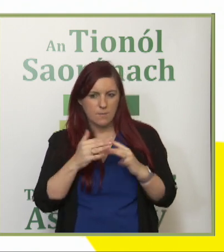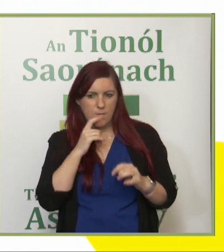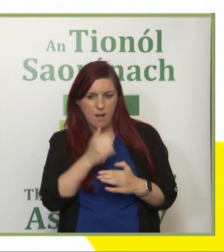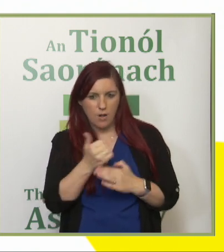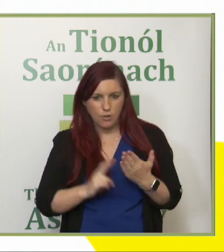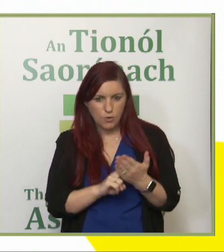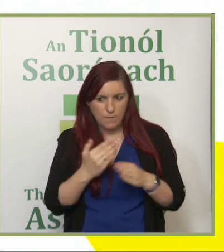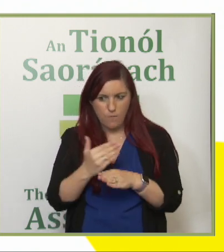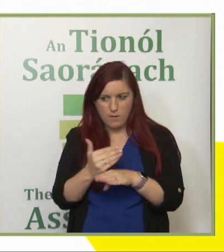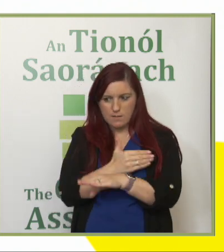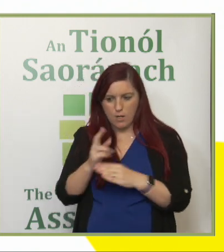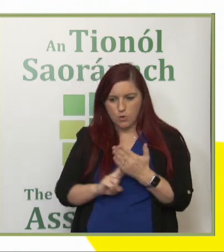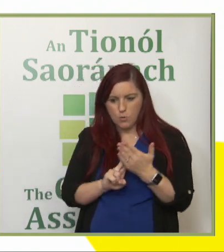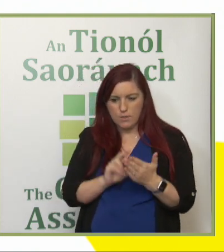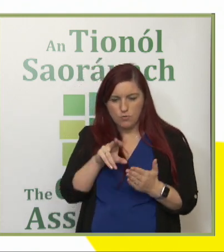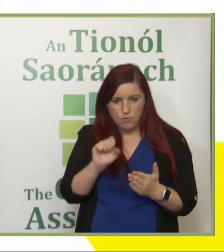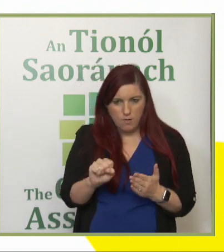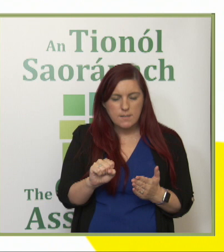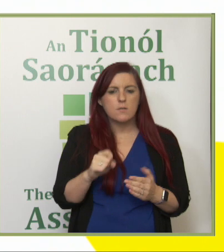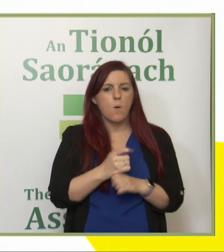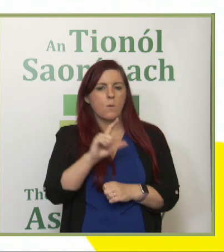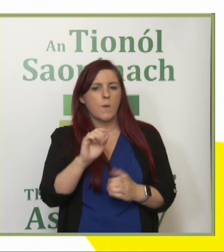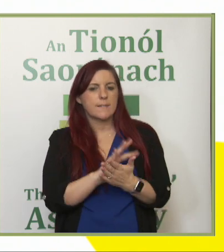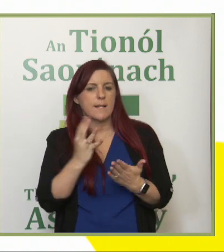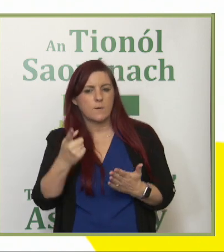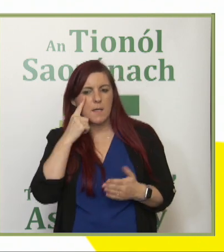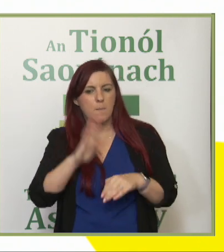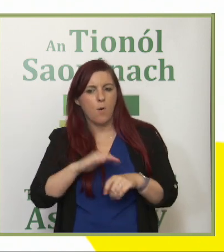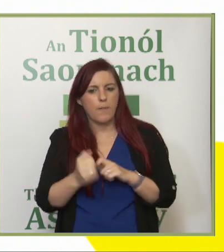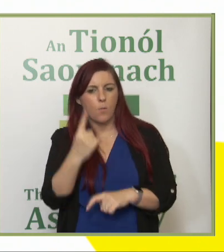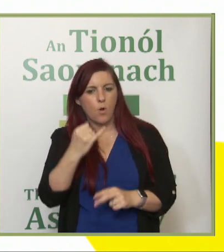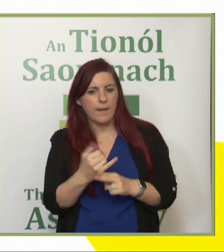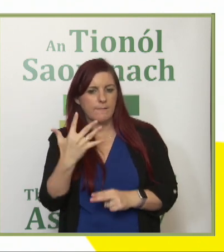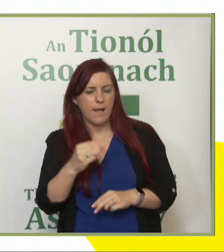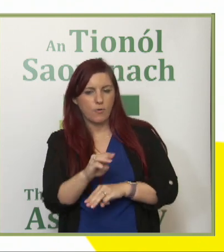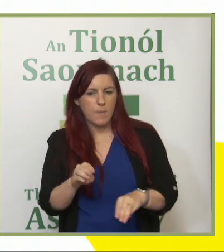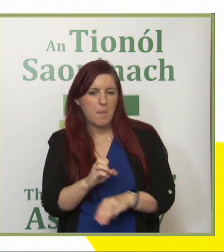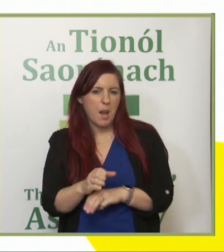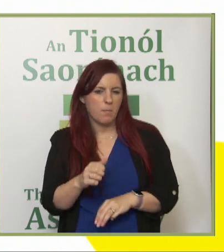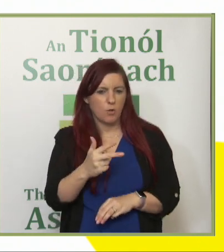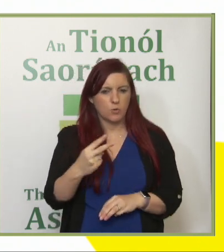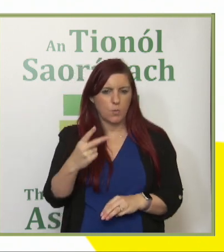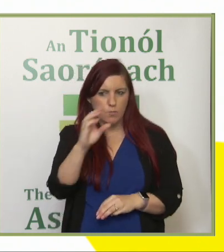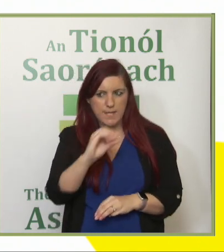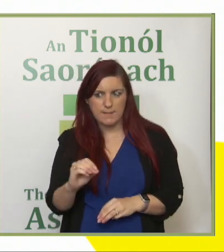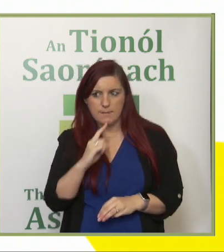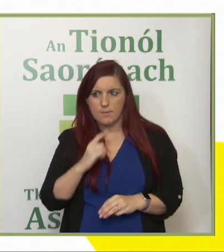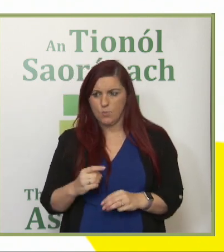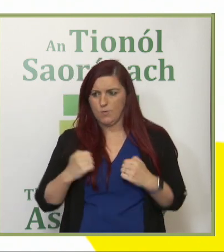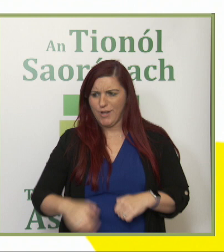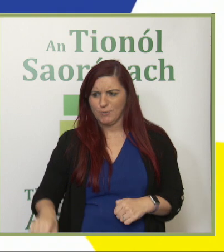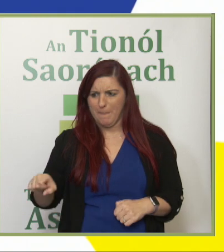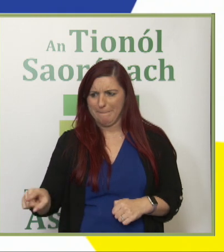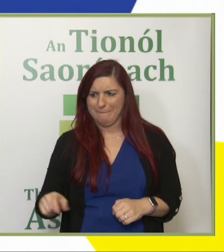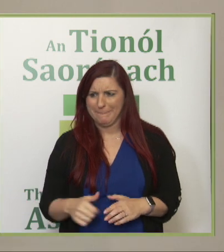start using drugs. So in 2019, we see that more than 1 in 5 people, 22% of the population, didn't use any substances in the last